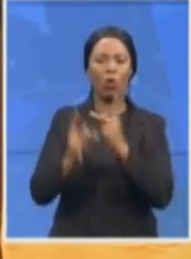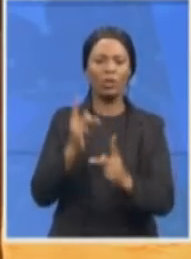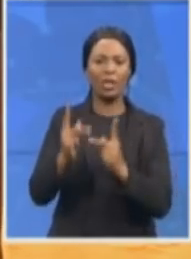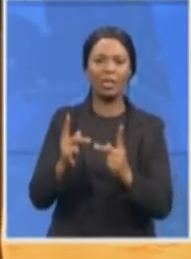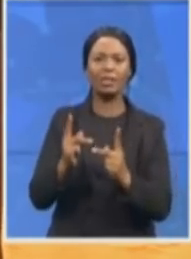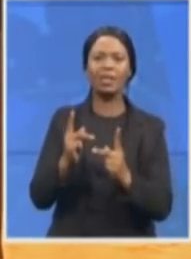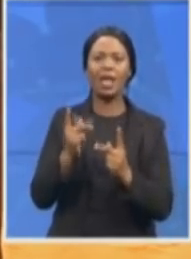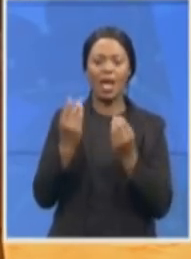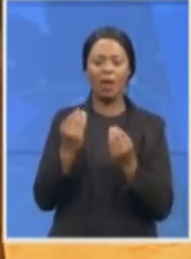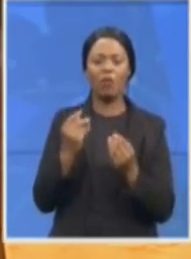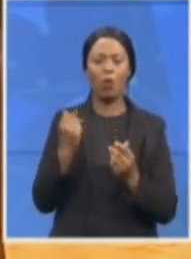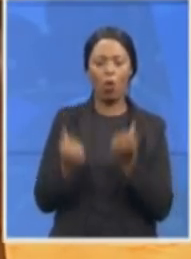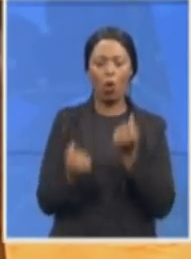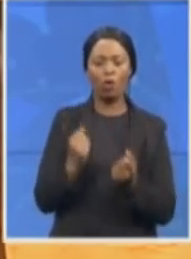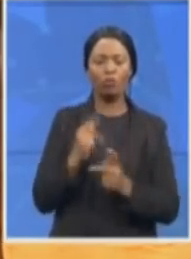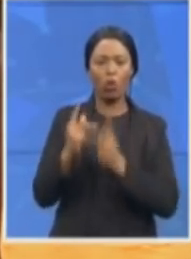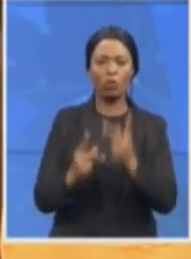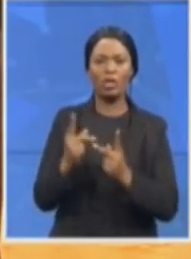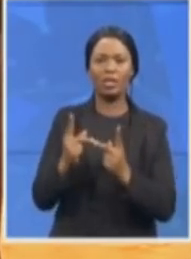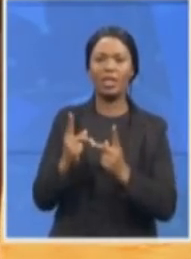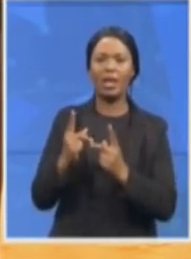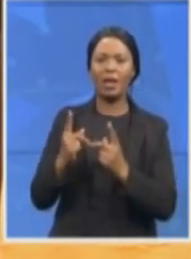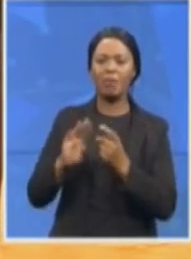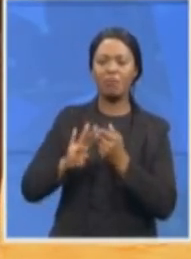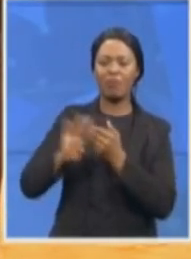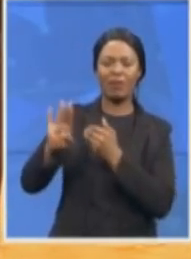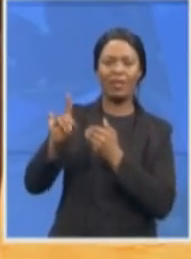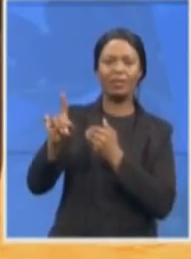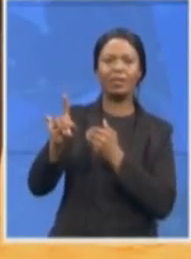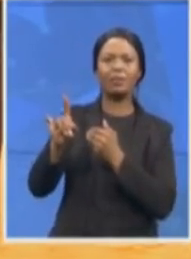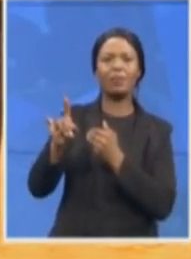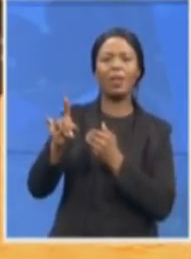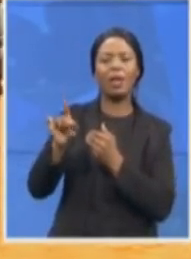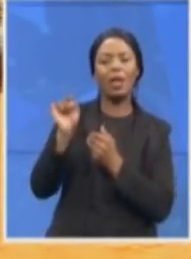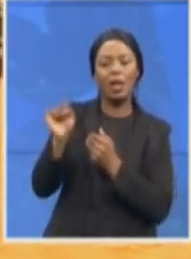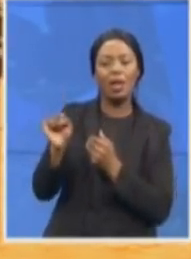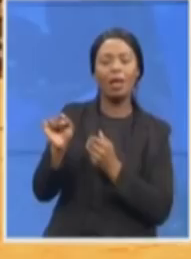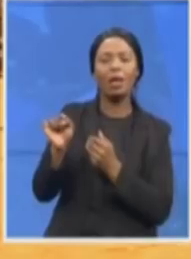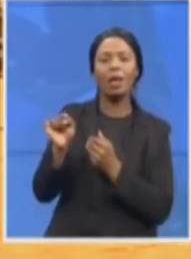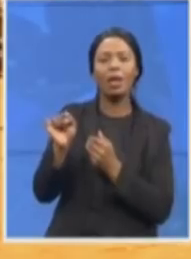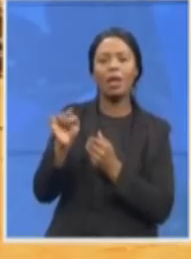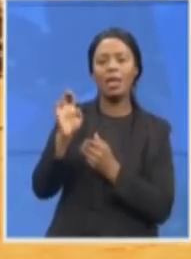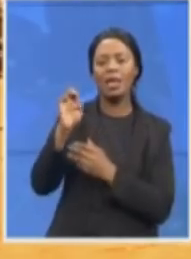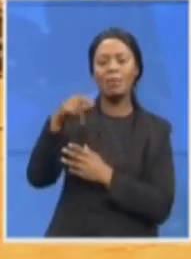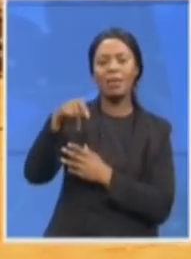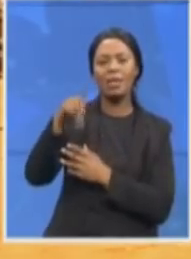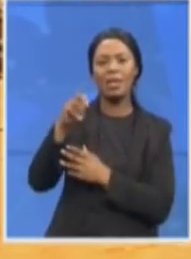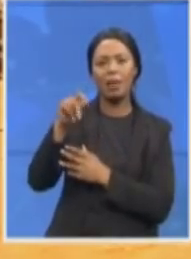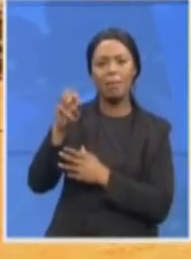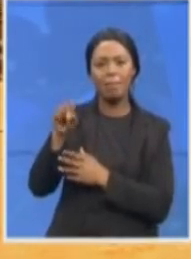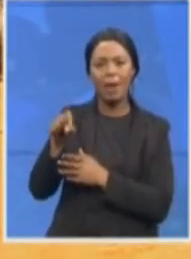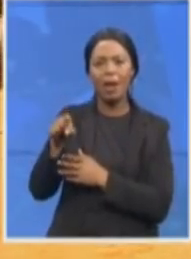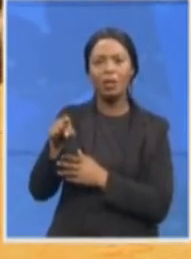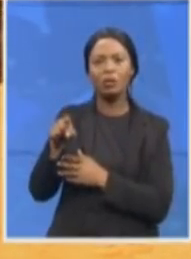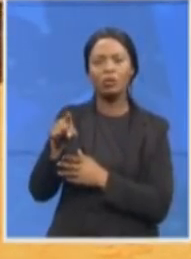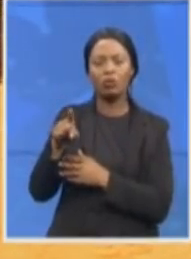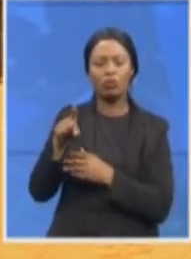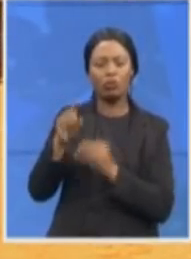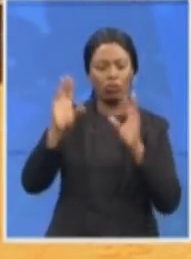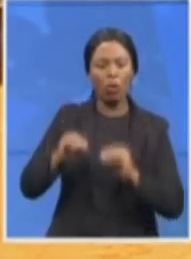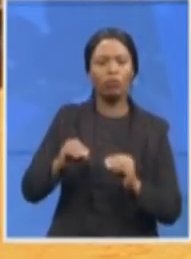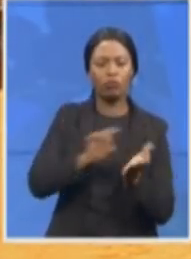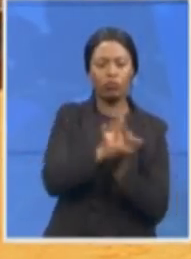you guys, right? Yes. What has since happened with that court process? Since that court process, they came here while we've